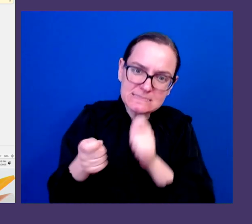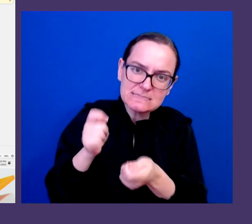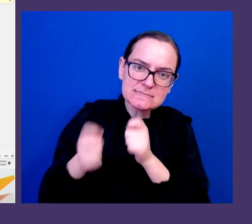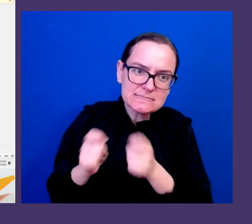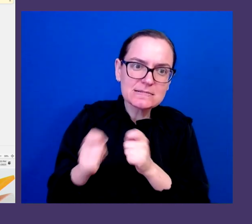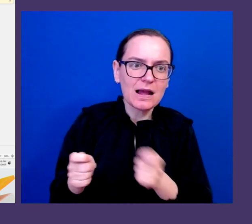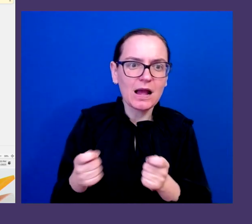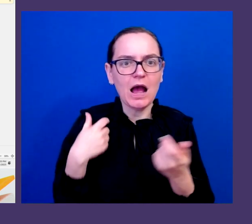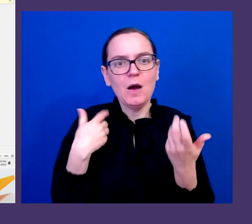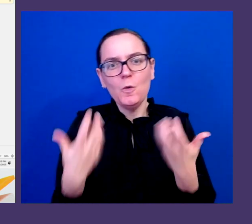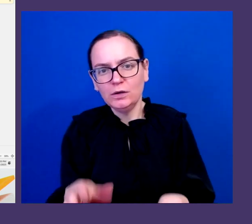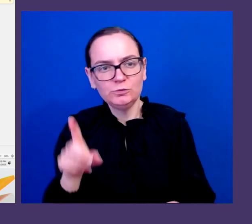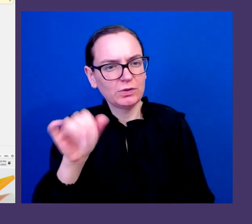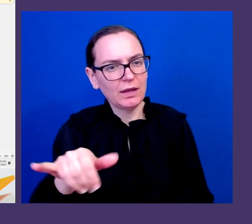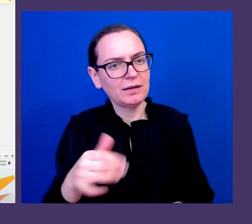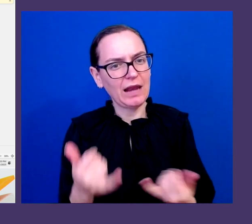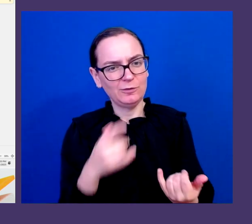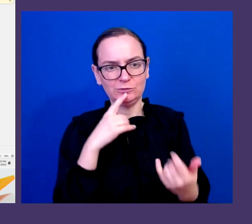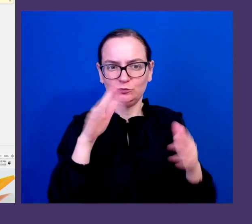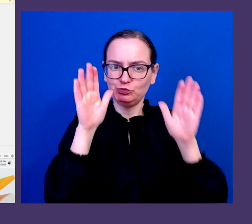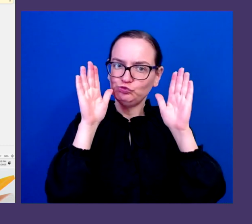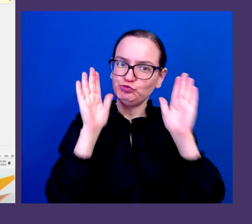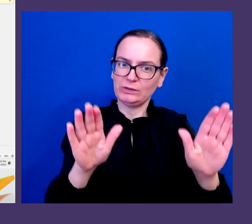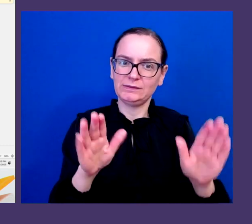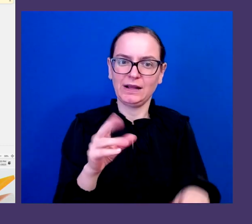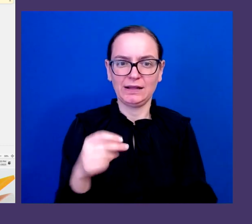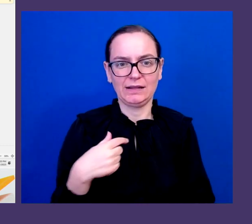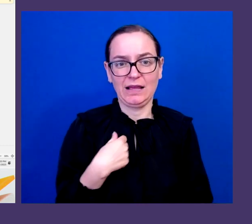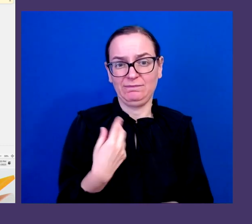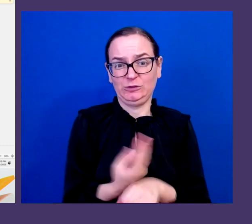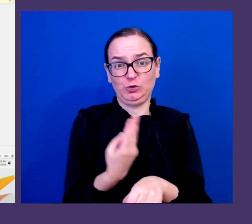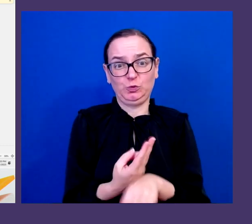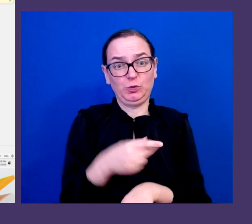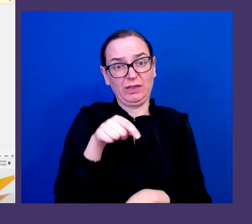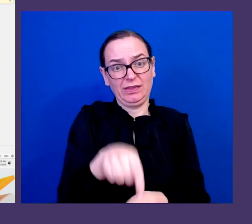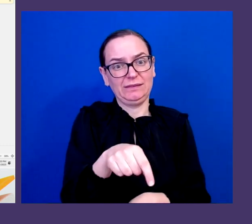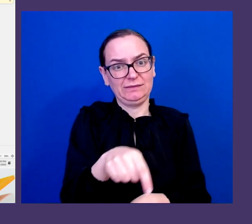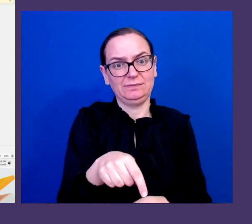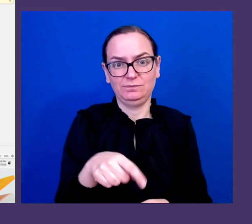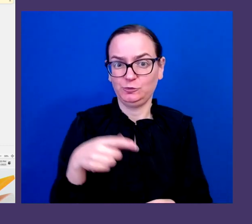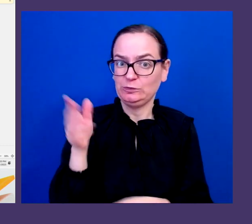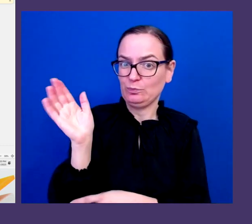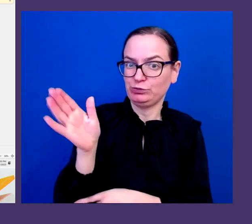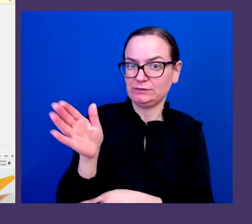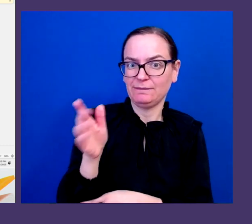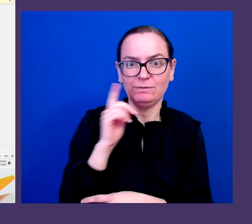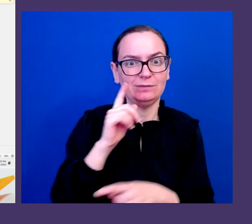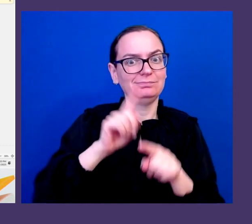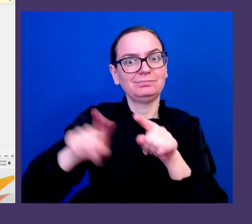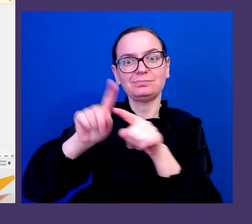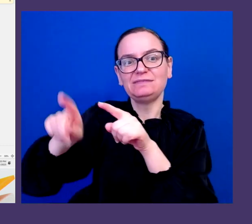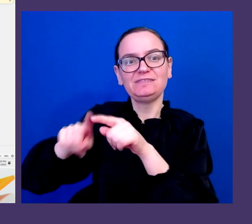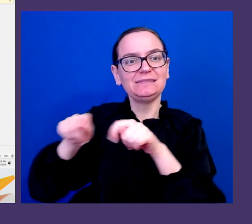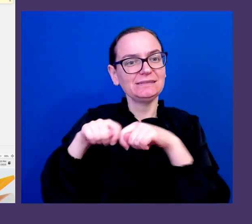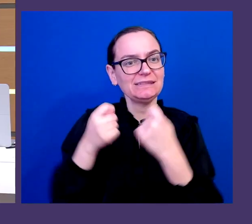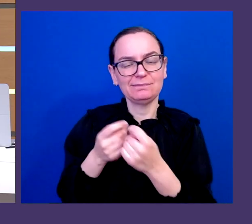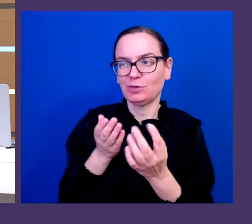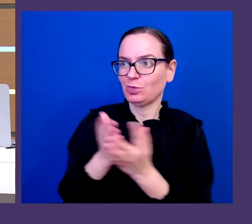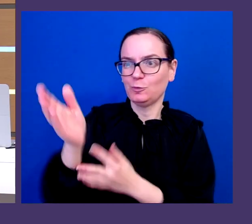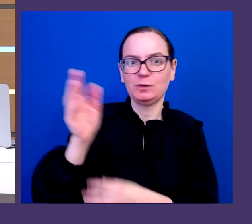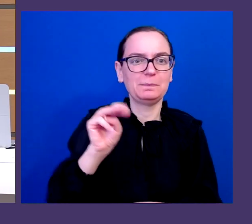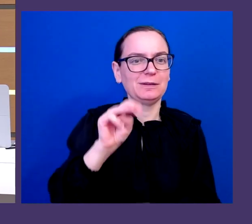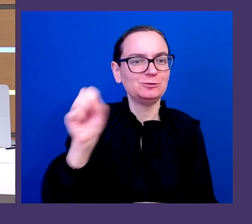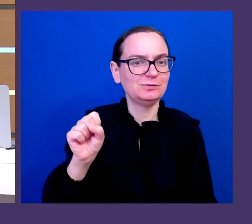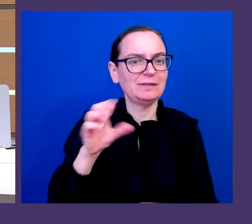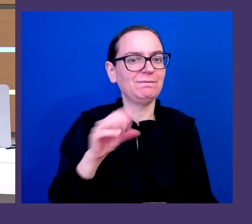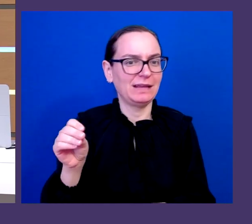And I've used this to present to different teams across Microsoft, and they're really impressed